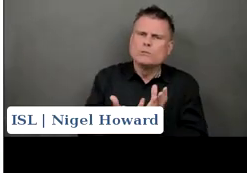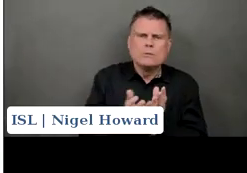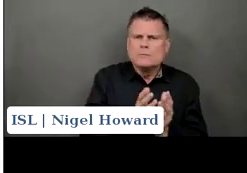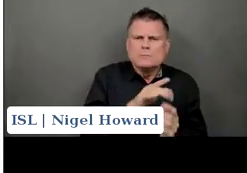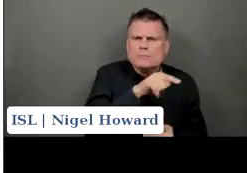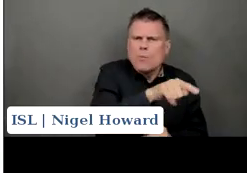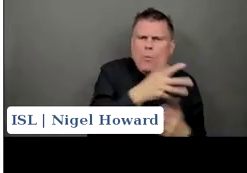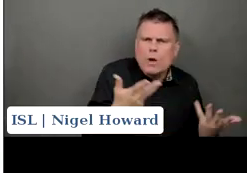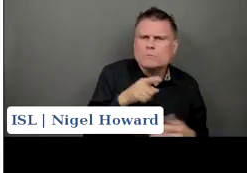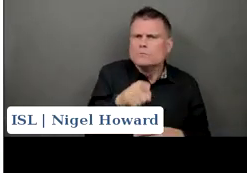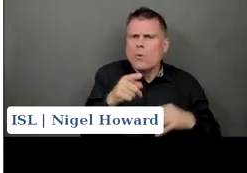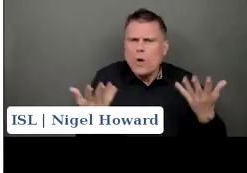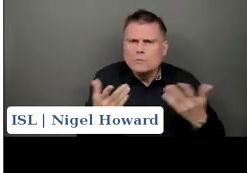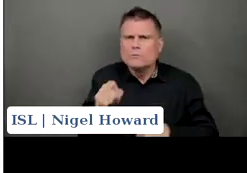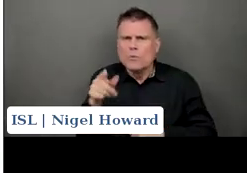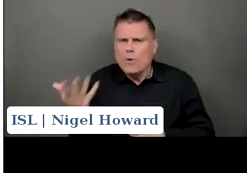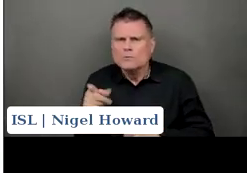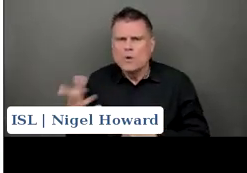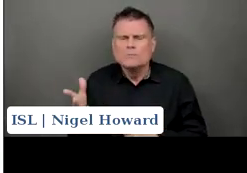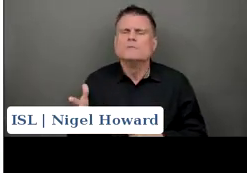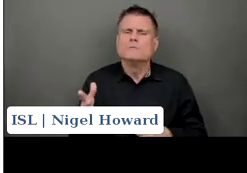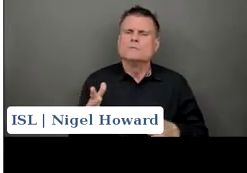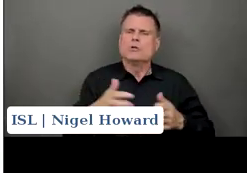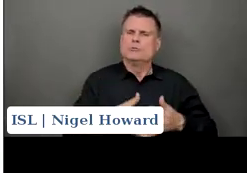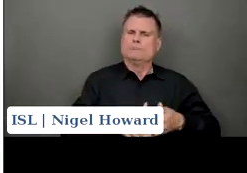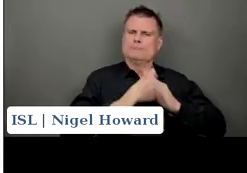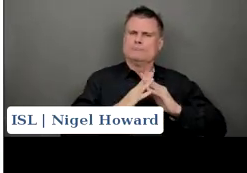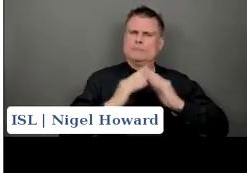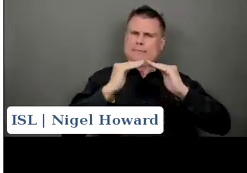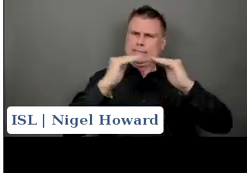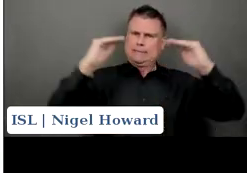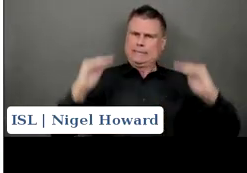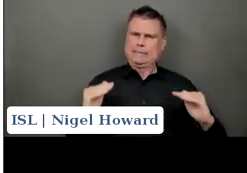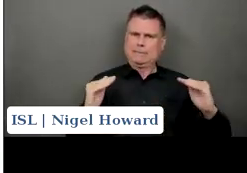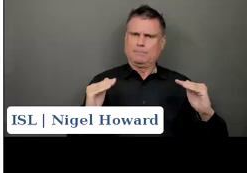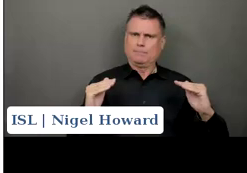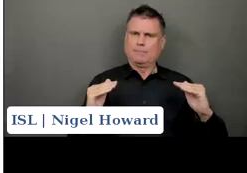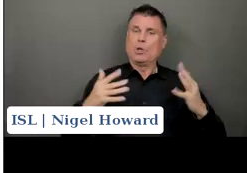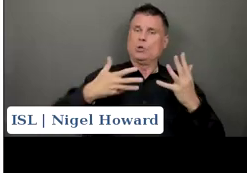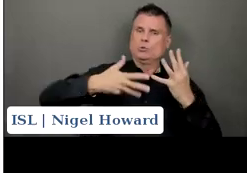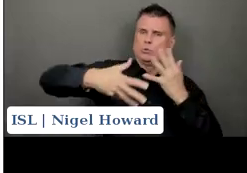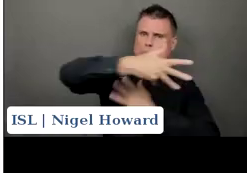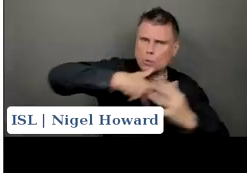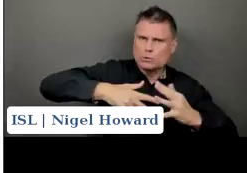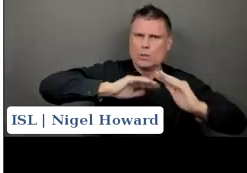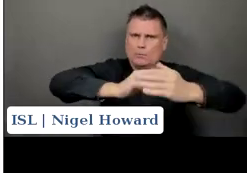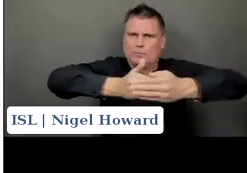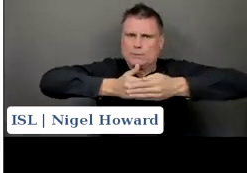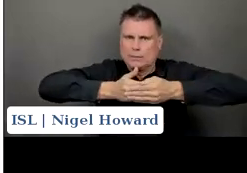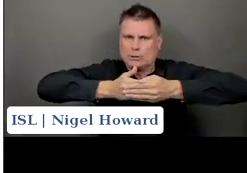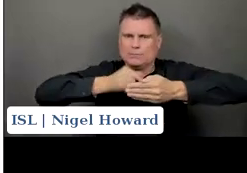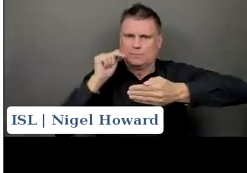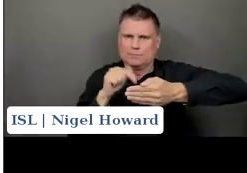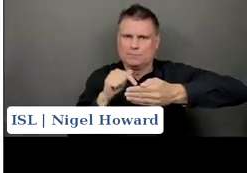and support systems at different level of maturity of social protection systems, but also how